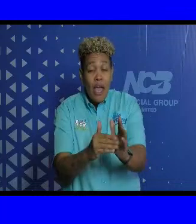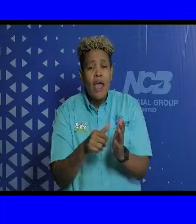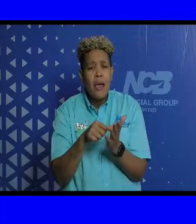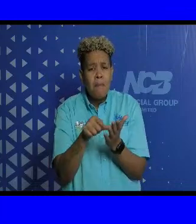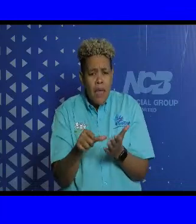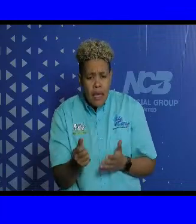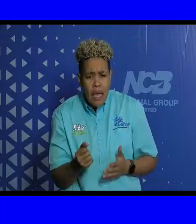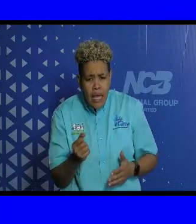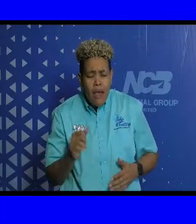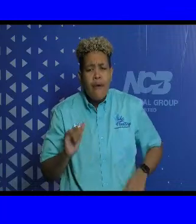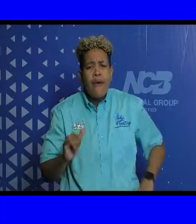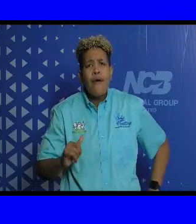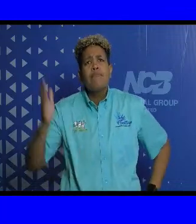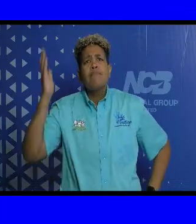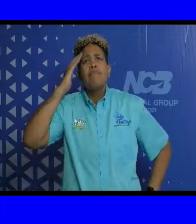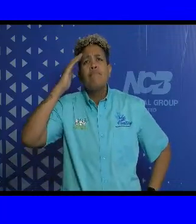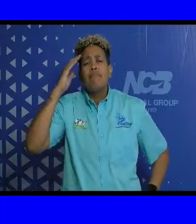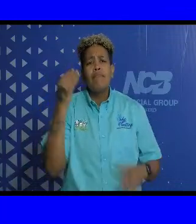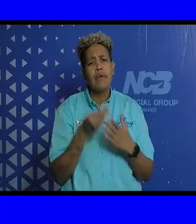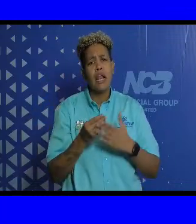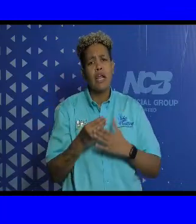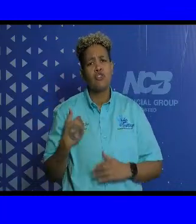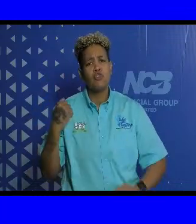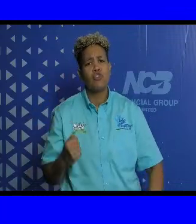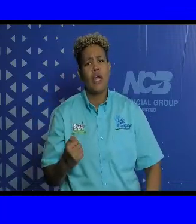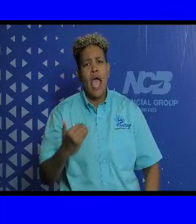a proxy for financial strength.